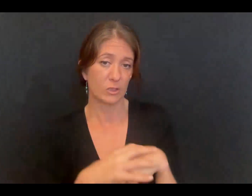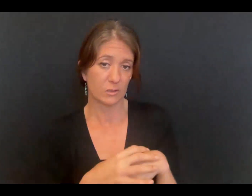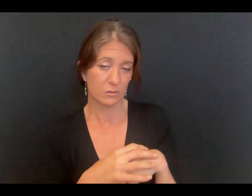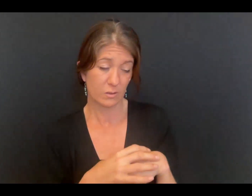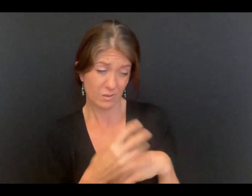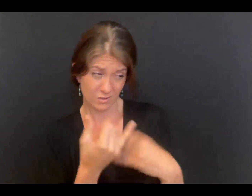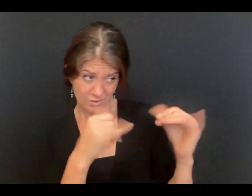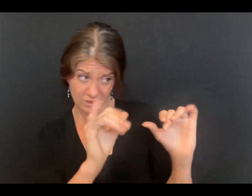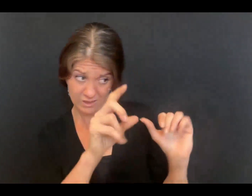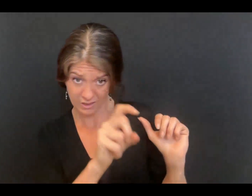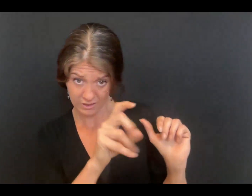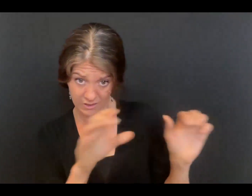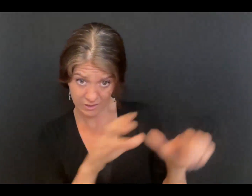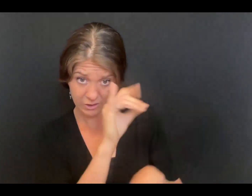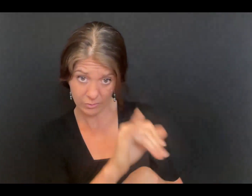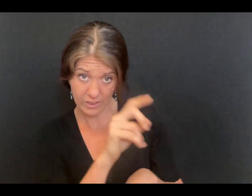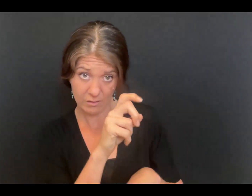still need to do that?